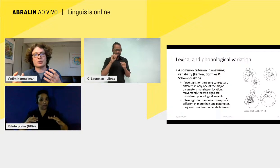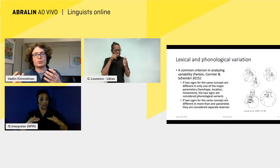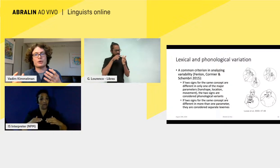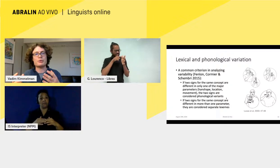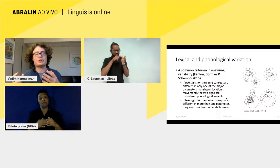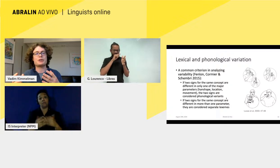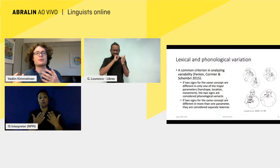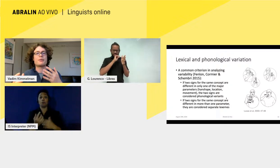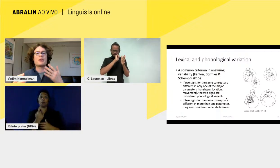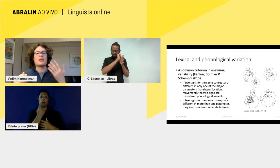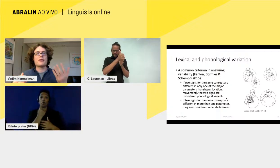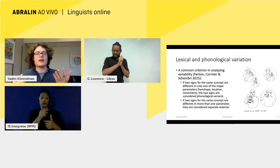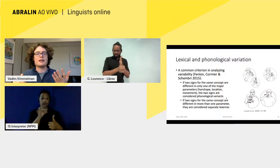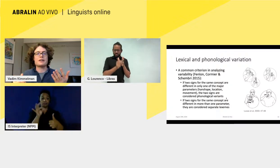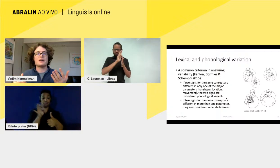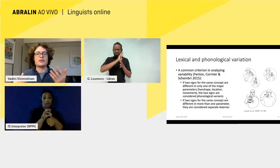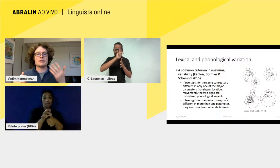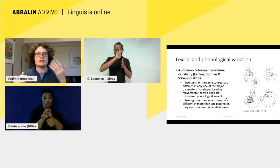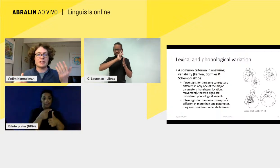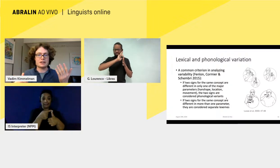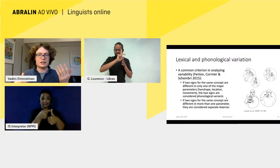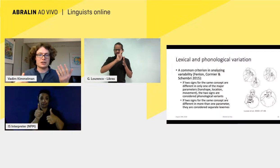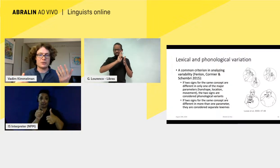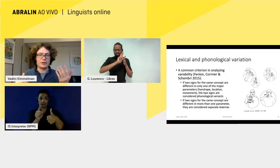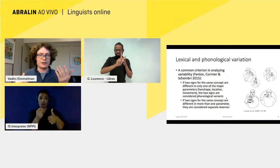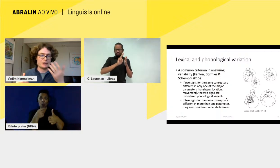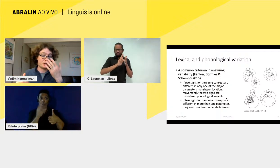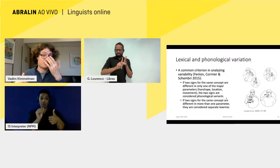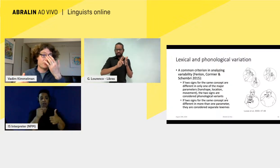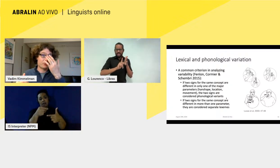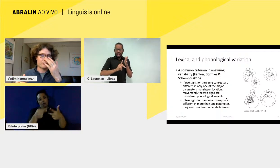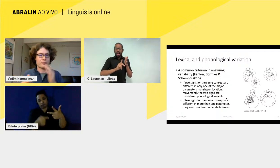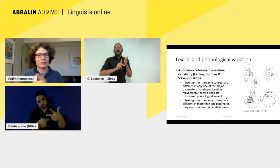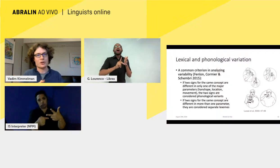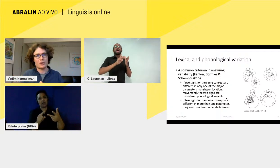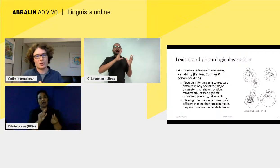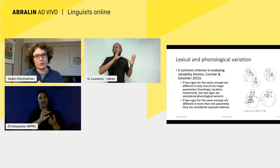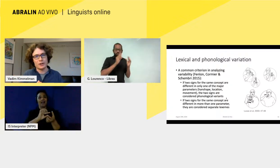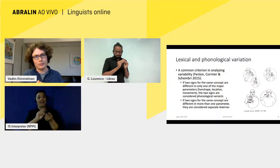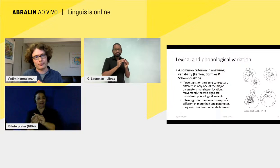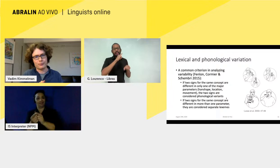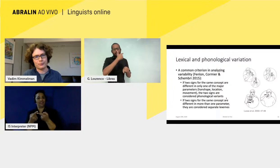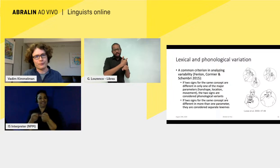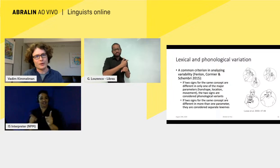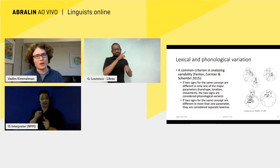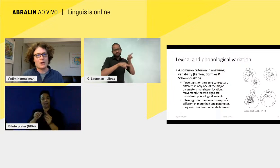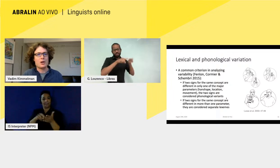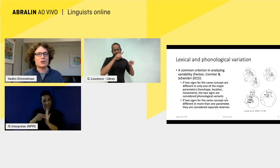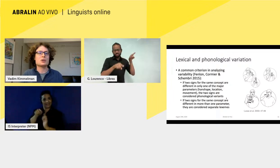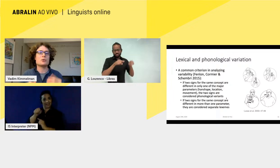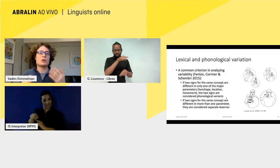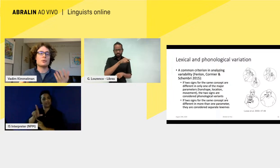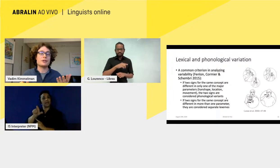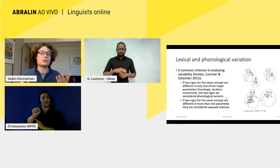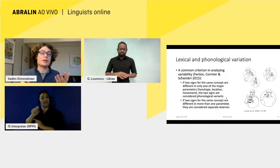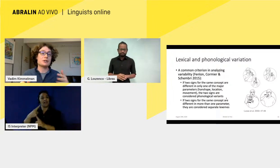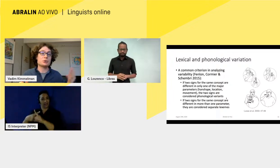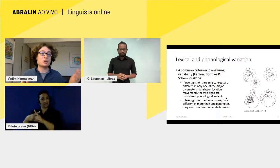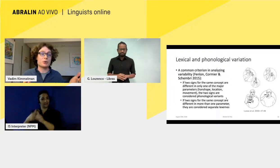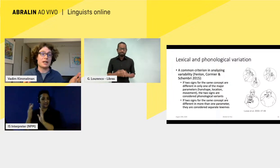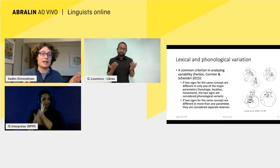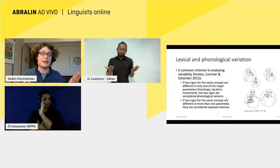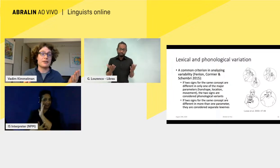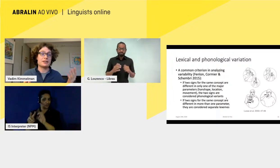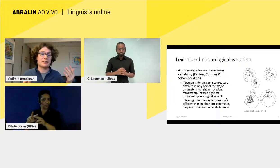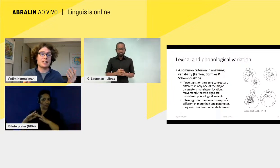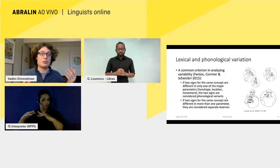one phonological parameter, then that's lexical variance. Okay. So we try